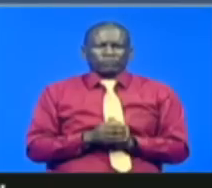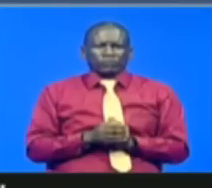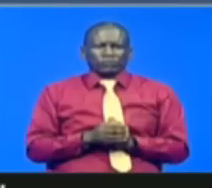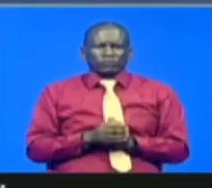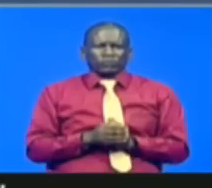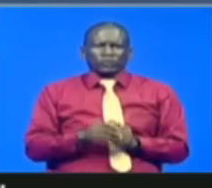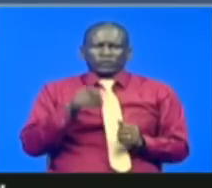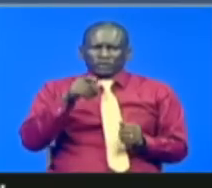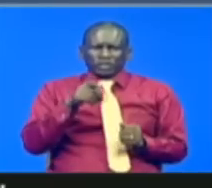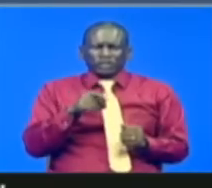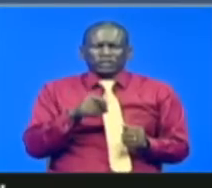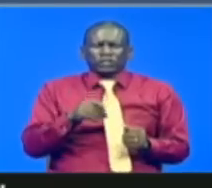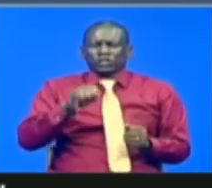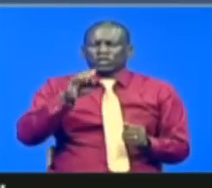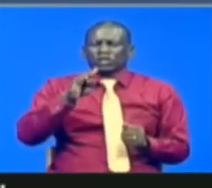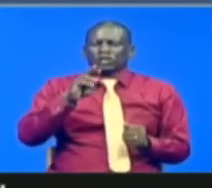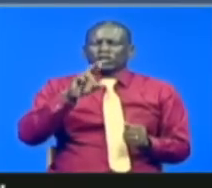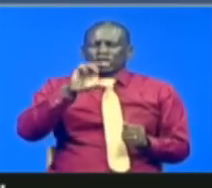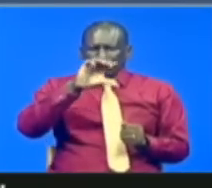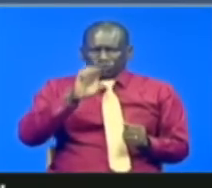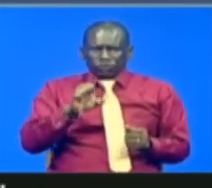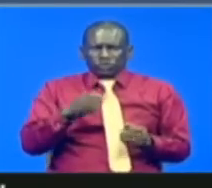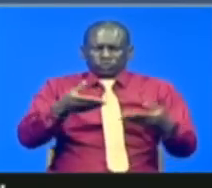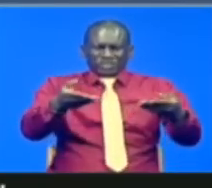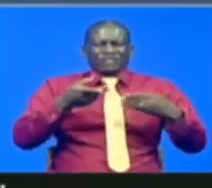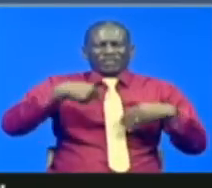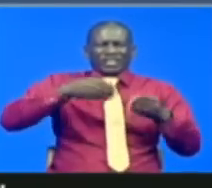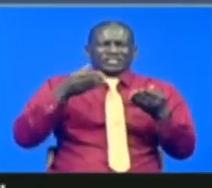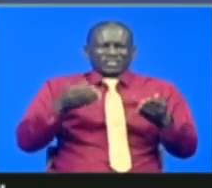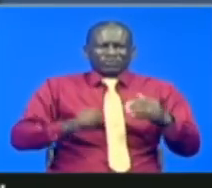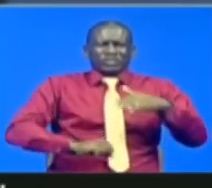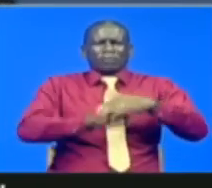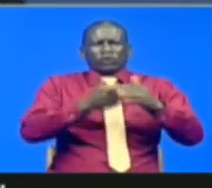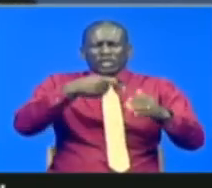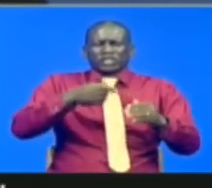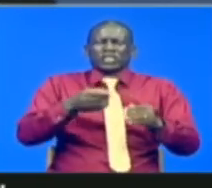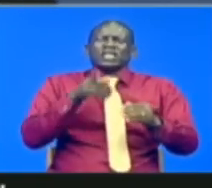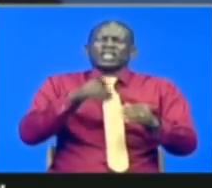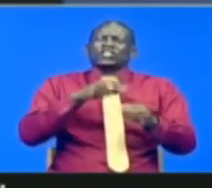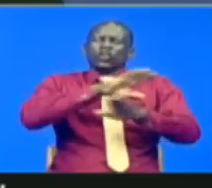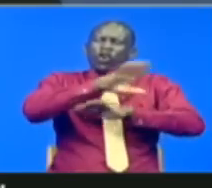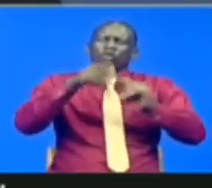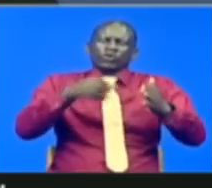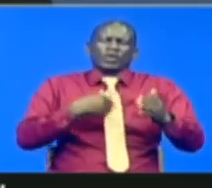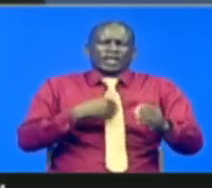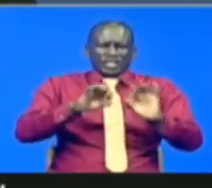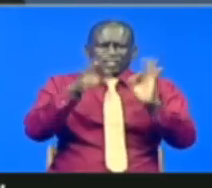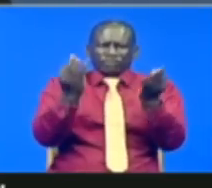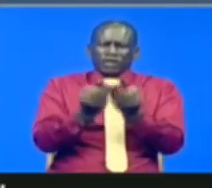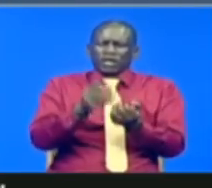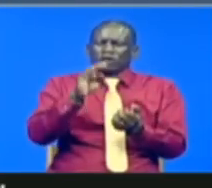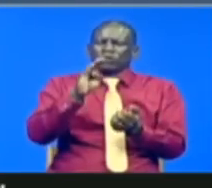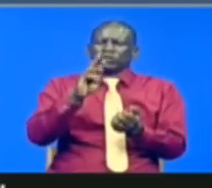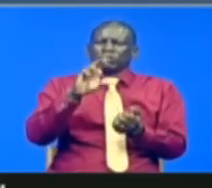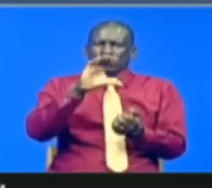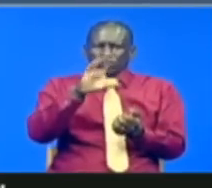He was a giver, he was our provider, he was all we had in our family. And as we say